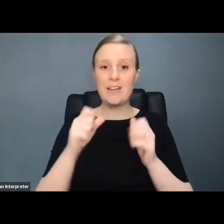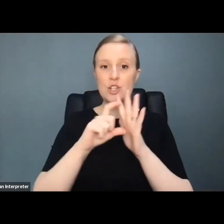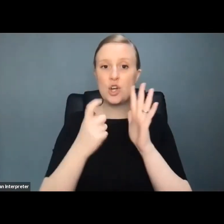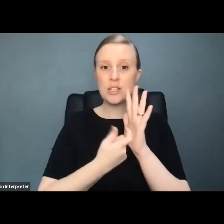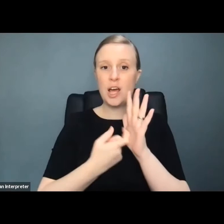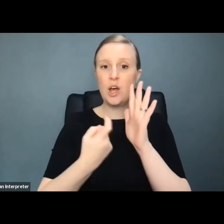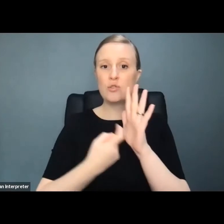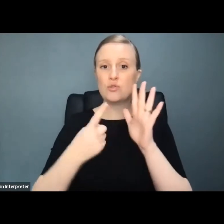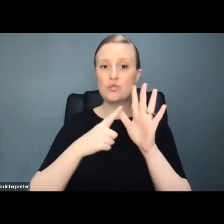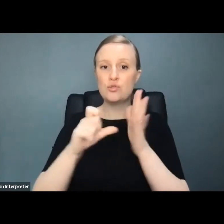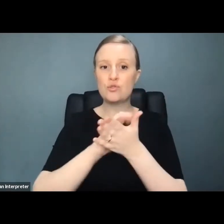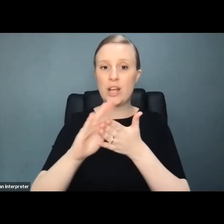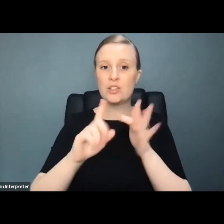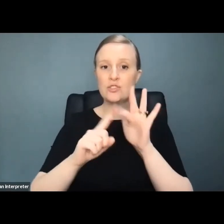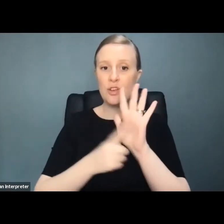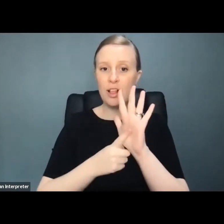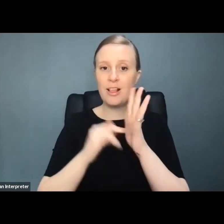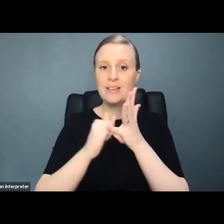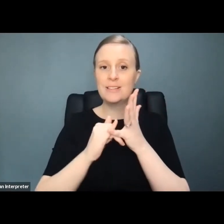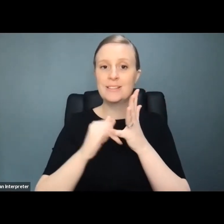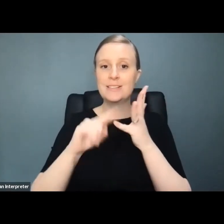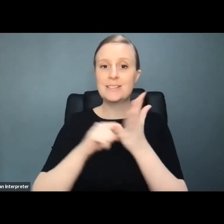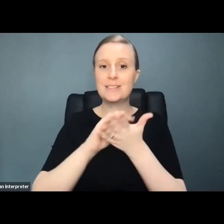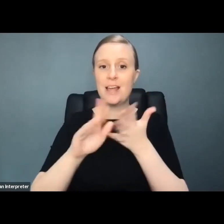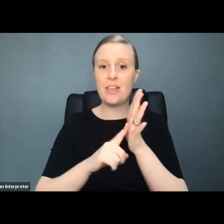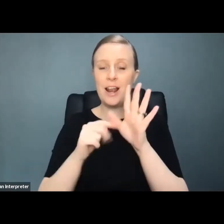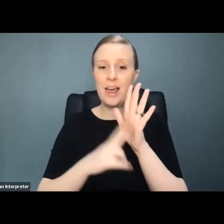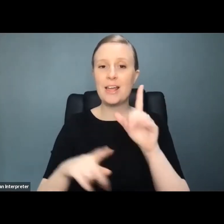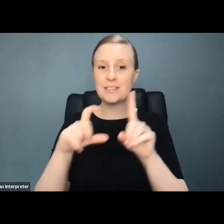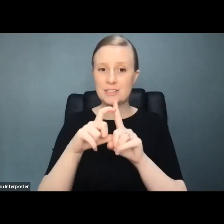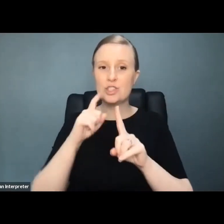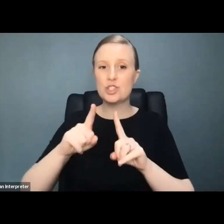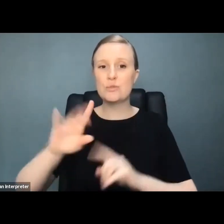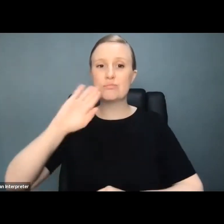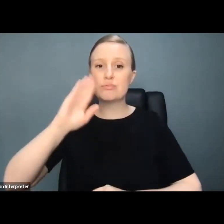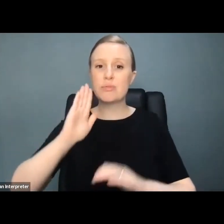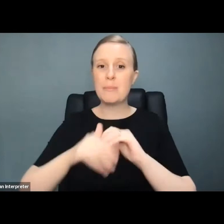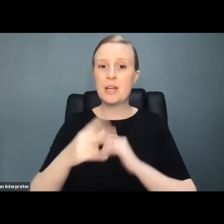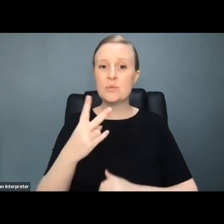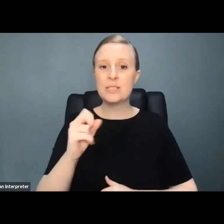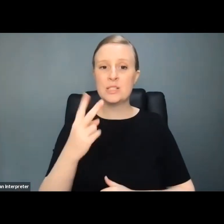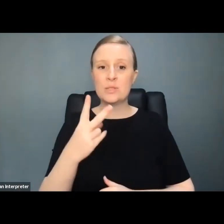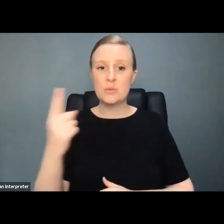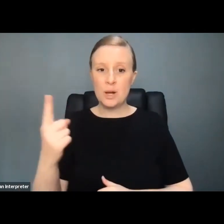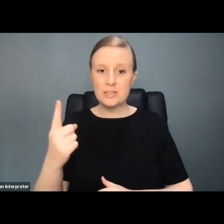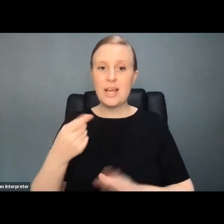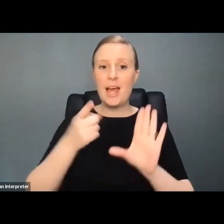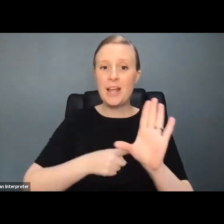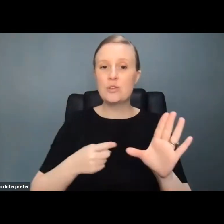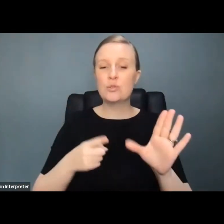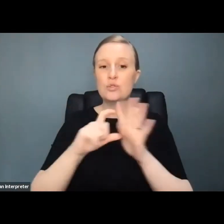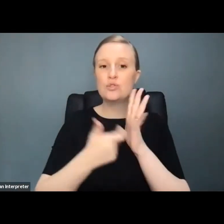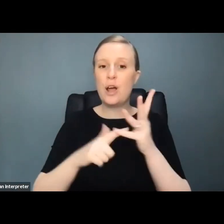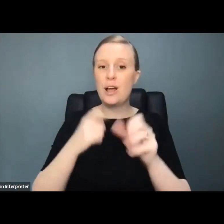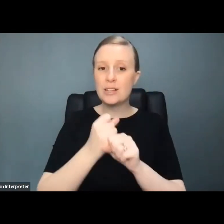Trends Report. This will be followed by a panel discussion facilitated by Daniel Madiju, Executive Director for the Centre of Alcohol and